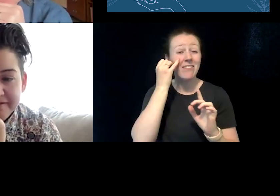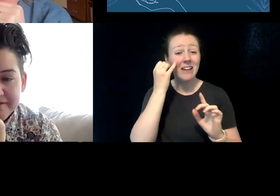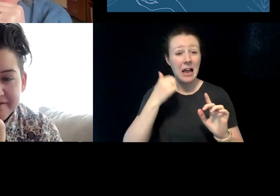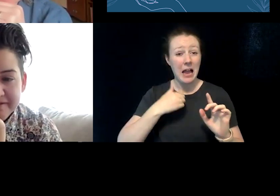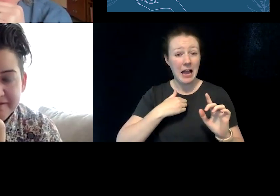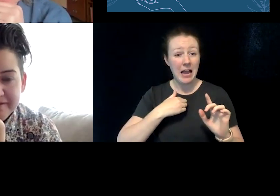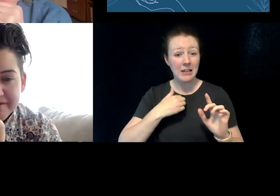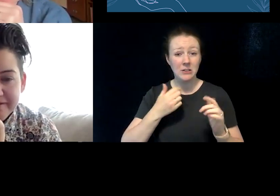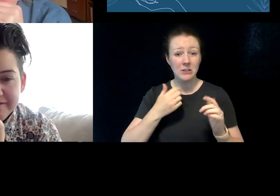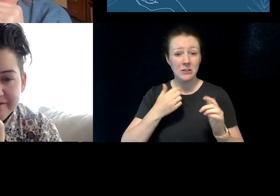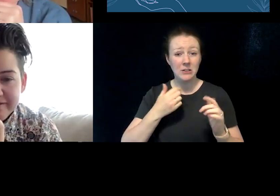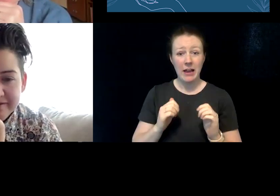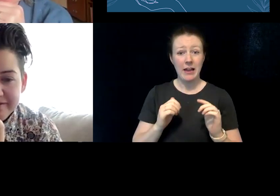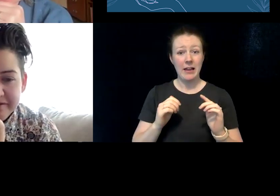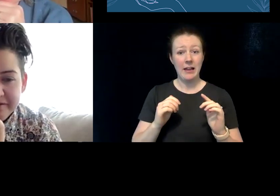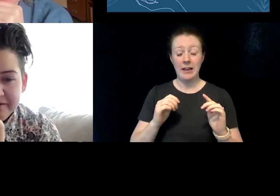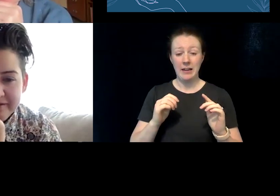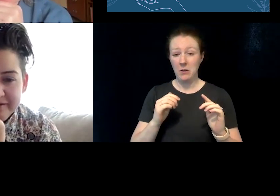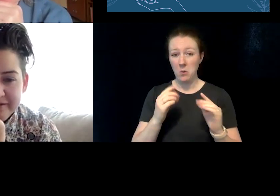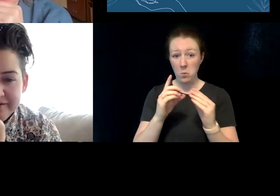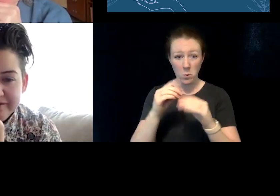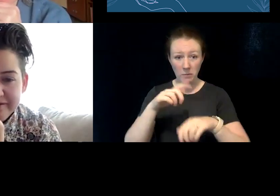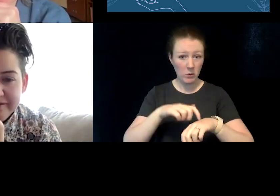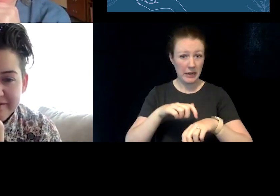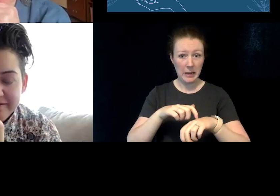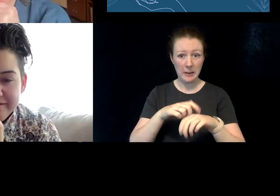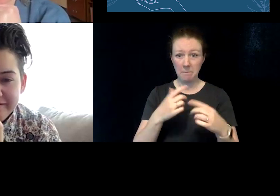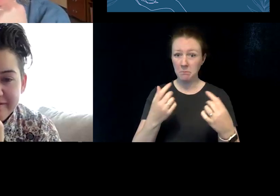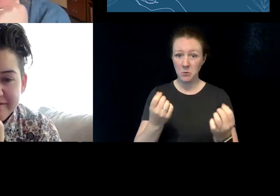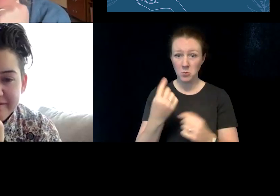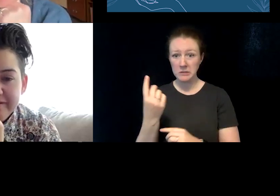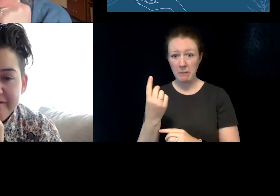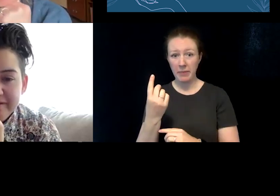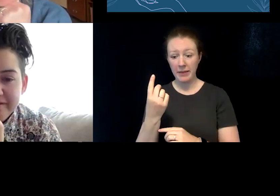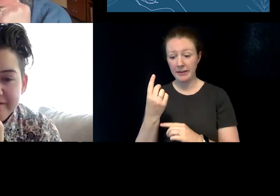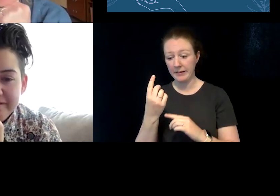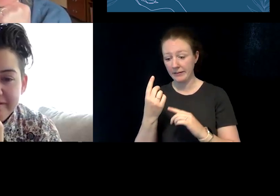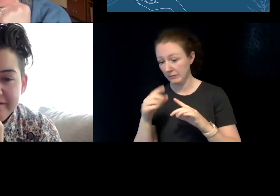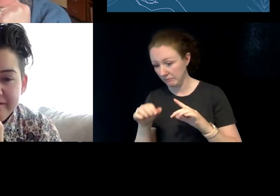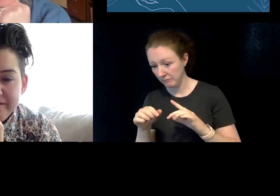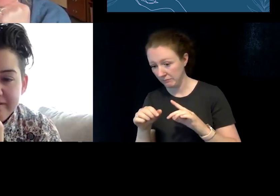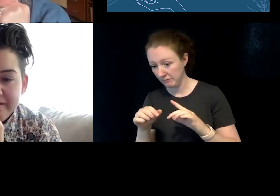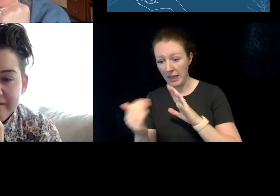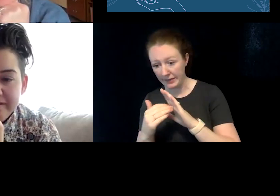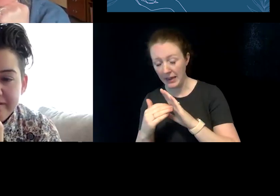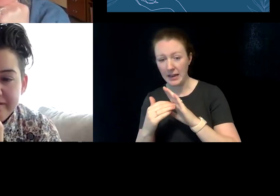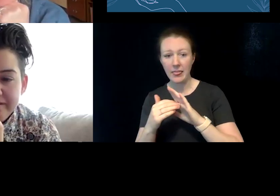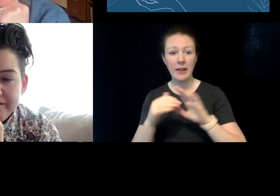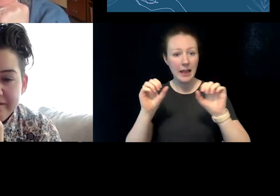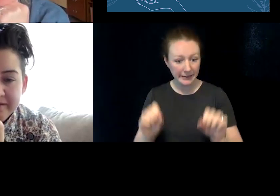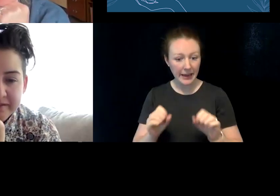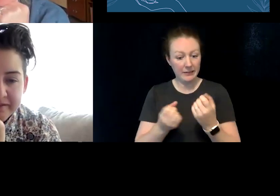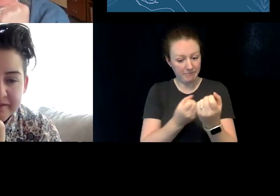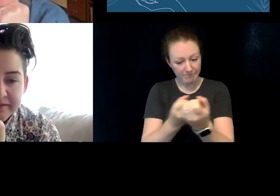this one more time, and then I can do this. In the way that I can do that for and with everybody, and you